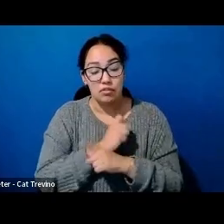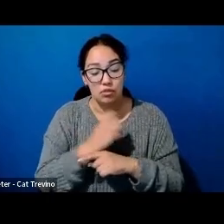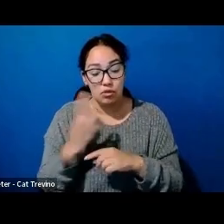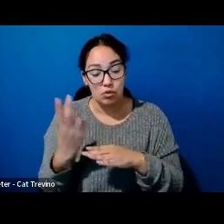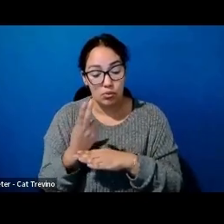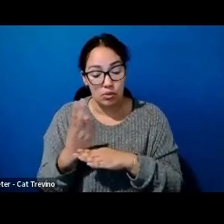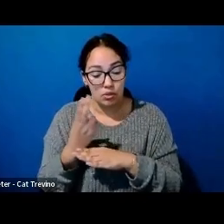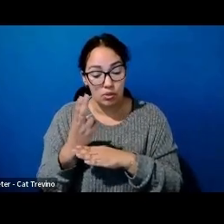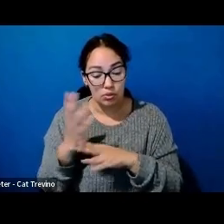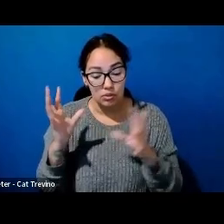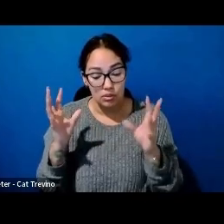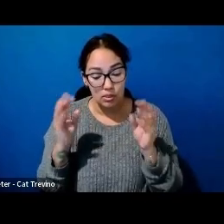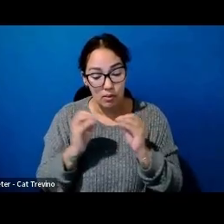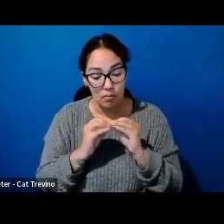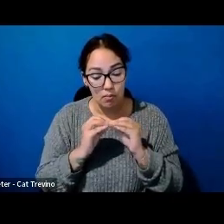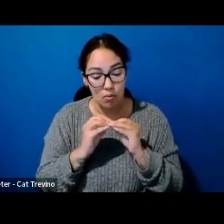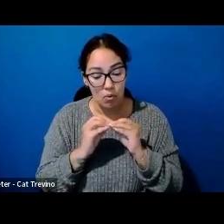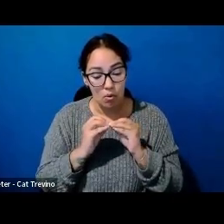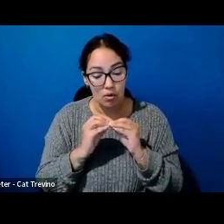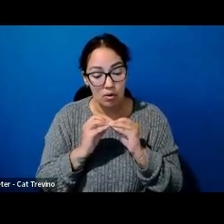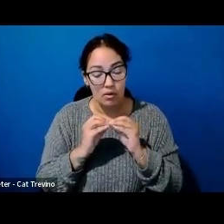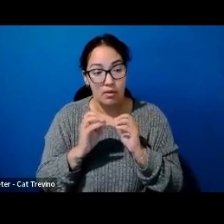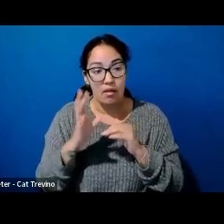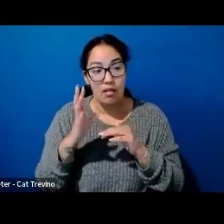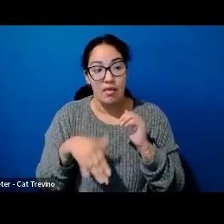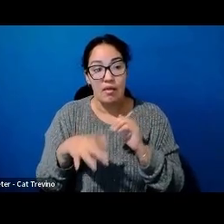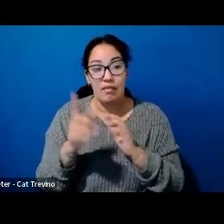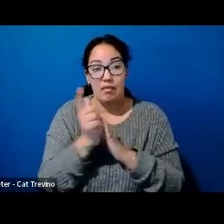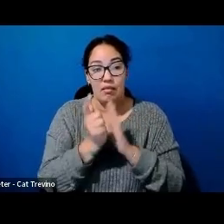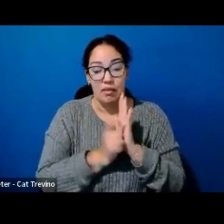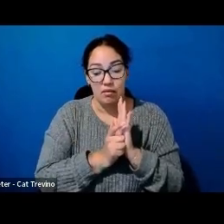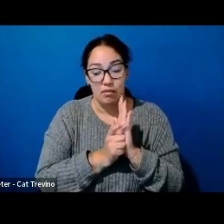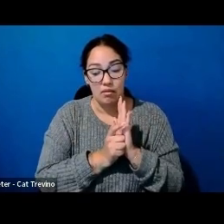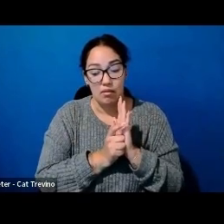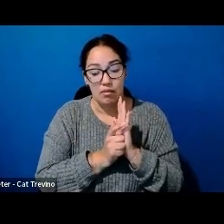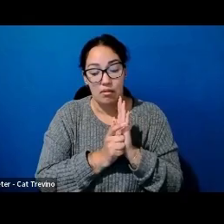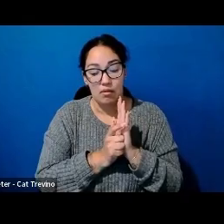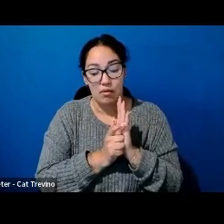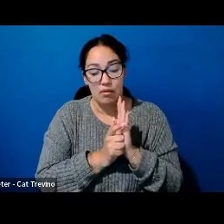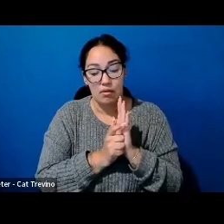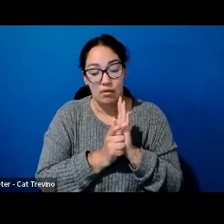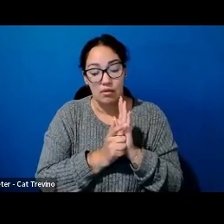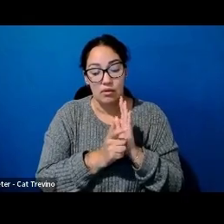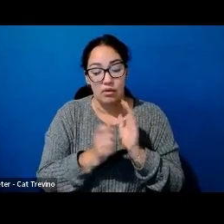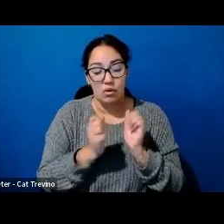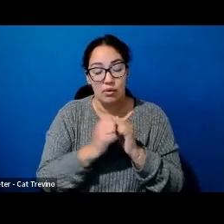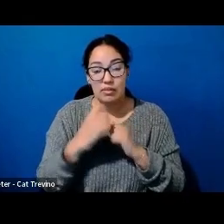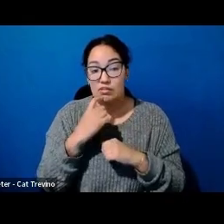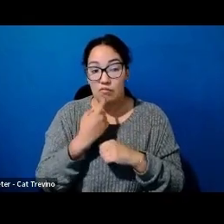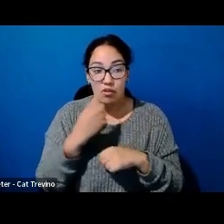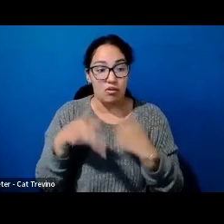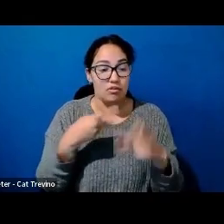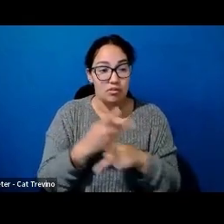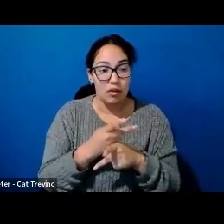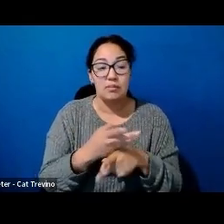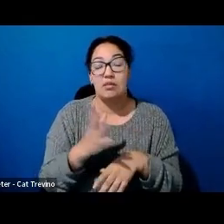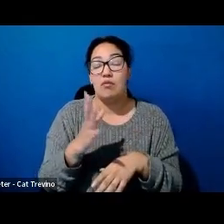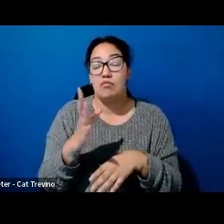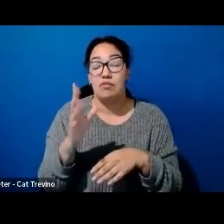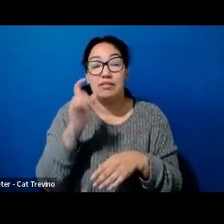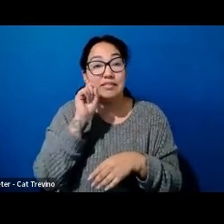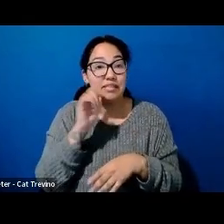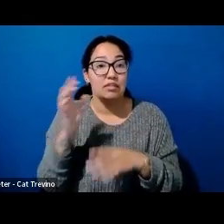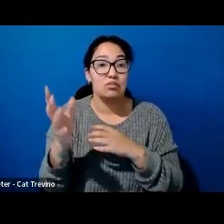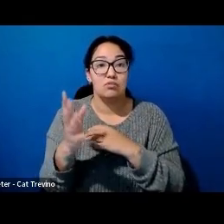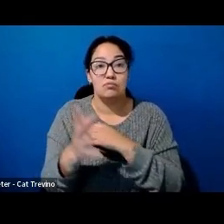much broader definitions than the legal definitions of human trafficking and severe forms of sex trafficking. So